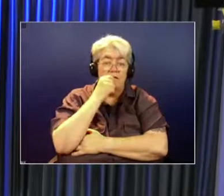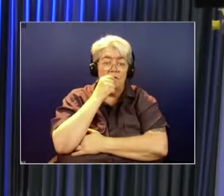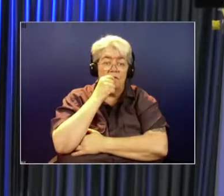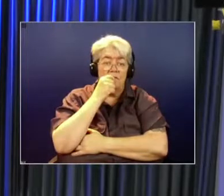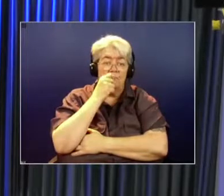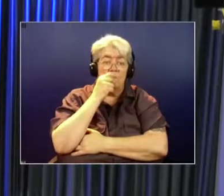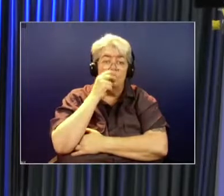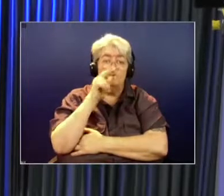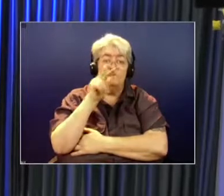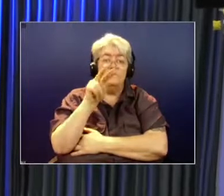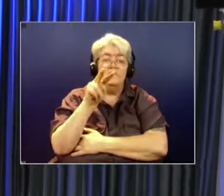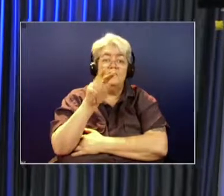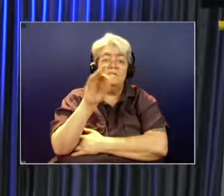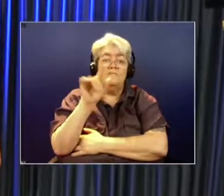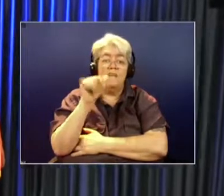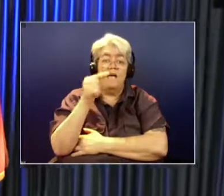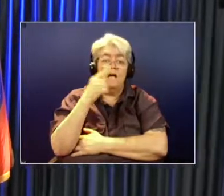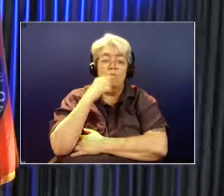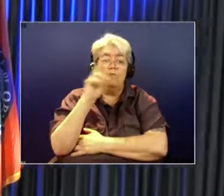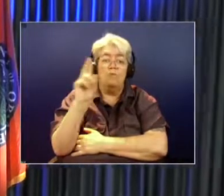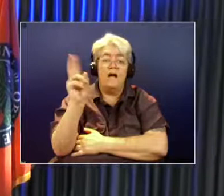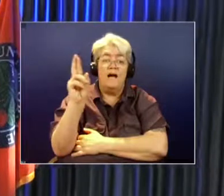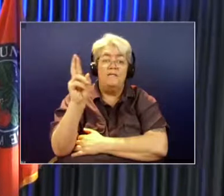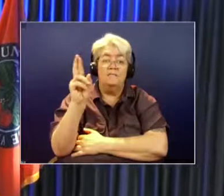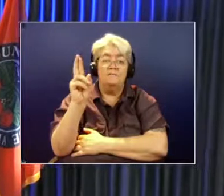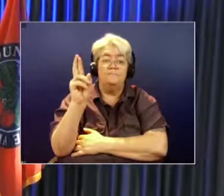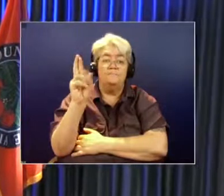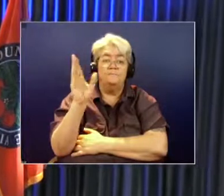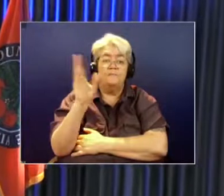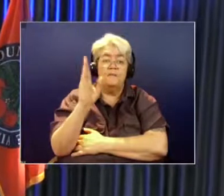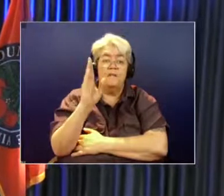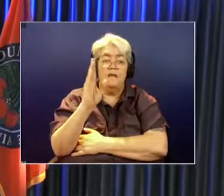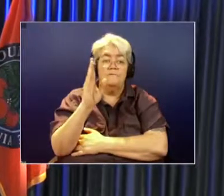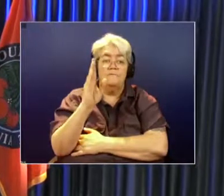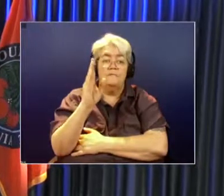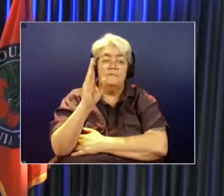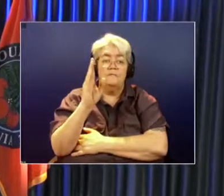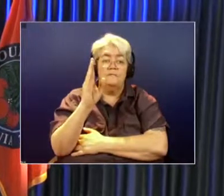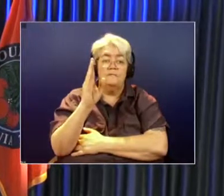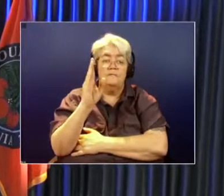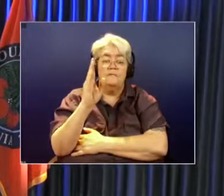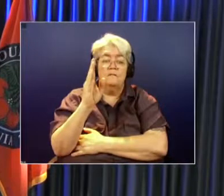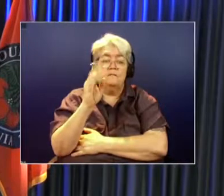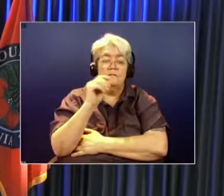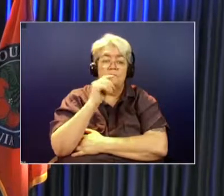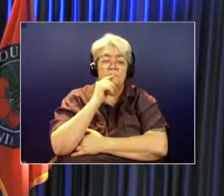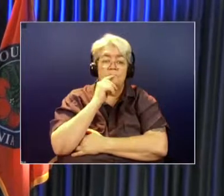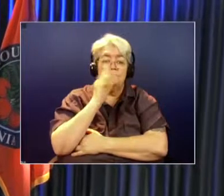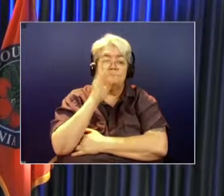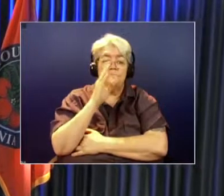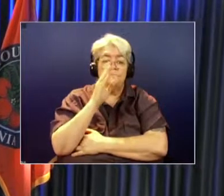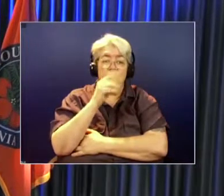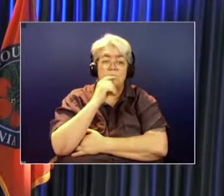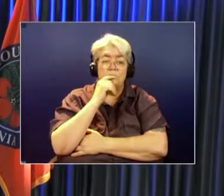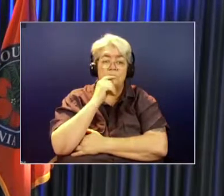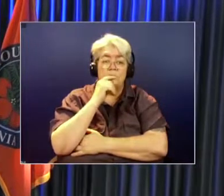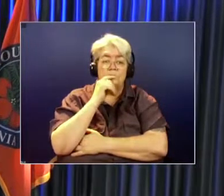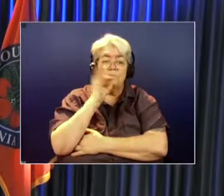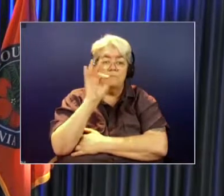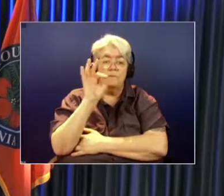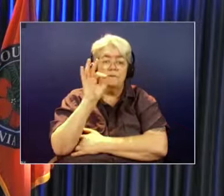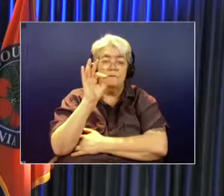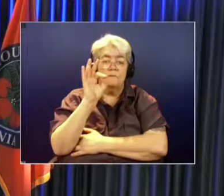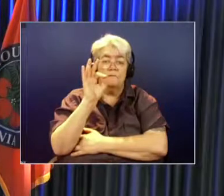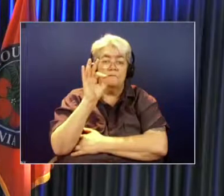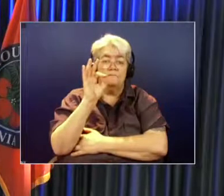right? So pan left until you don't see the flag. Mm. A little more. Stop. Okay, good.